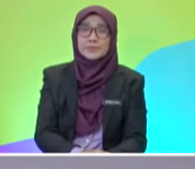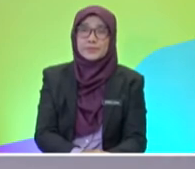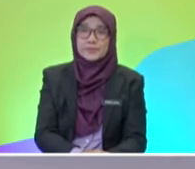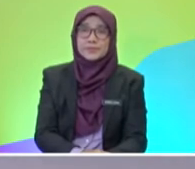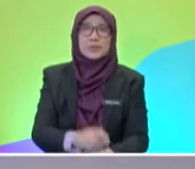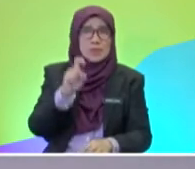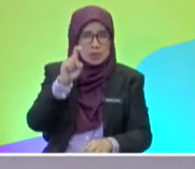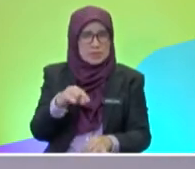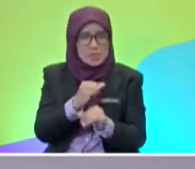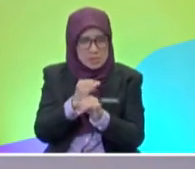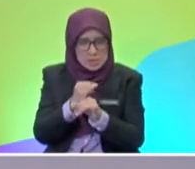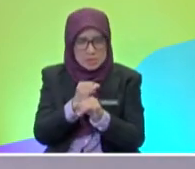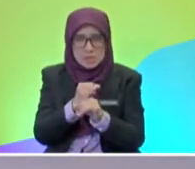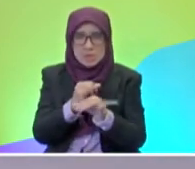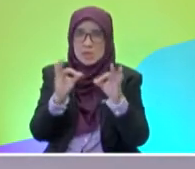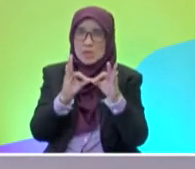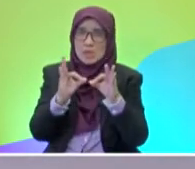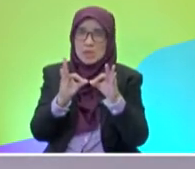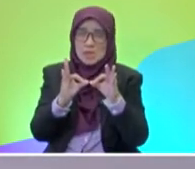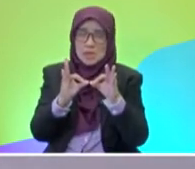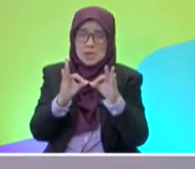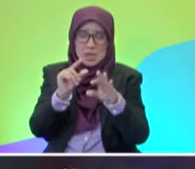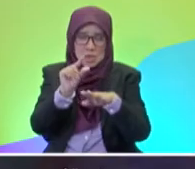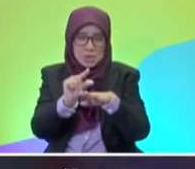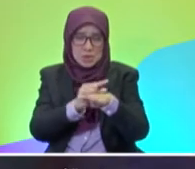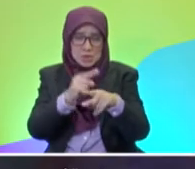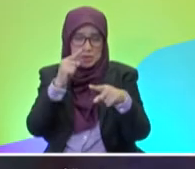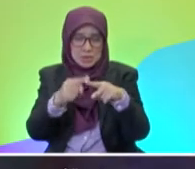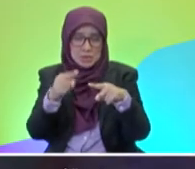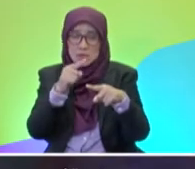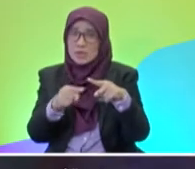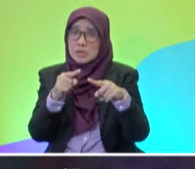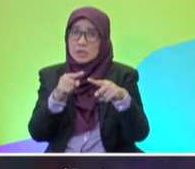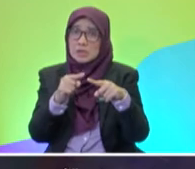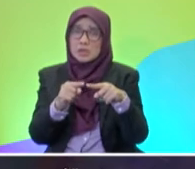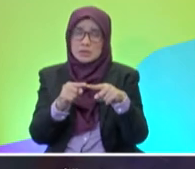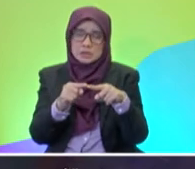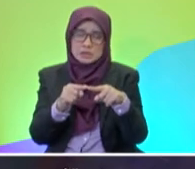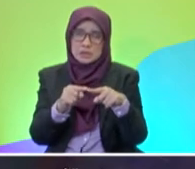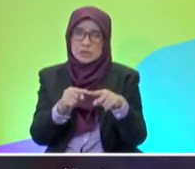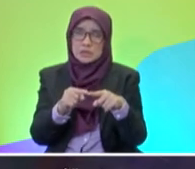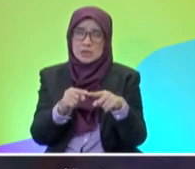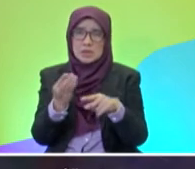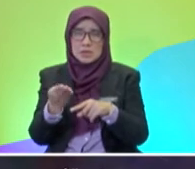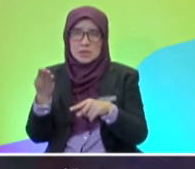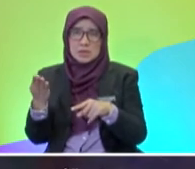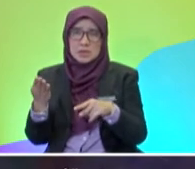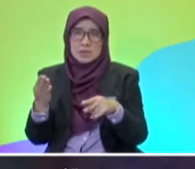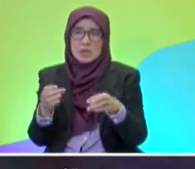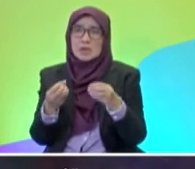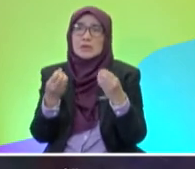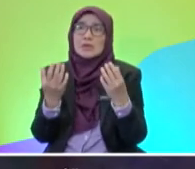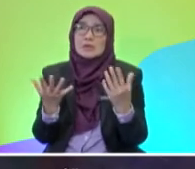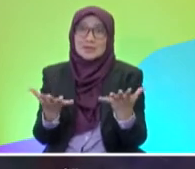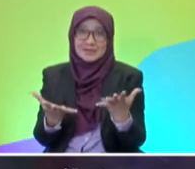use sharp materials. Yes, and Teacher Rahma, I'm very curious. How would this look like later? Because